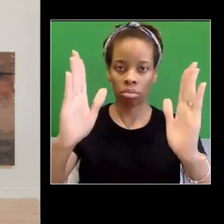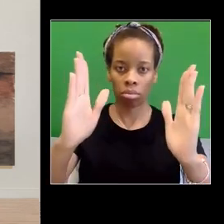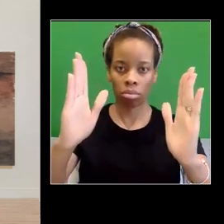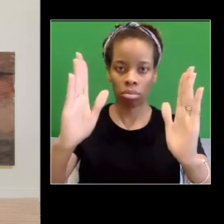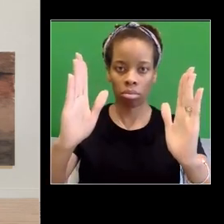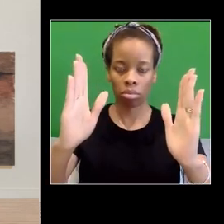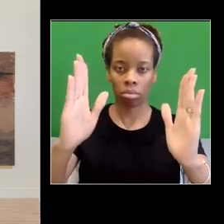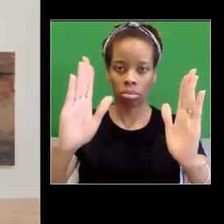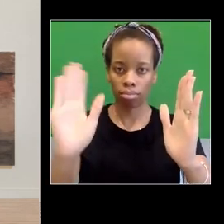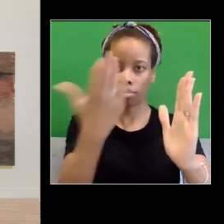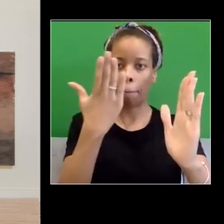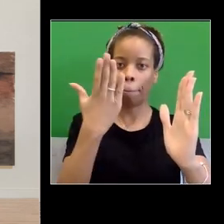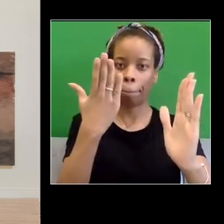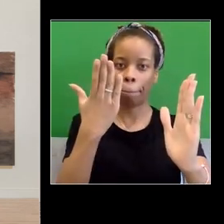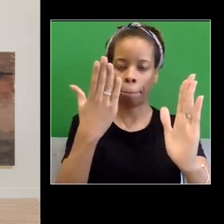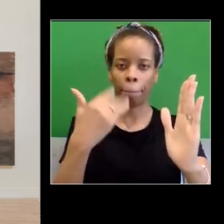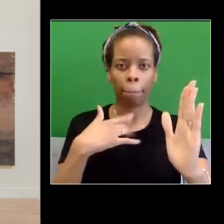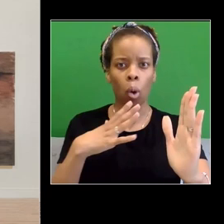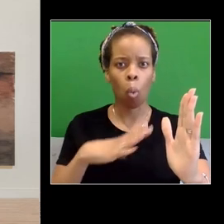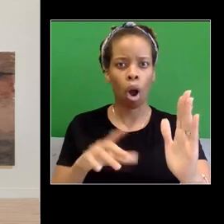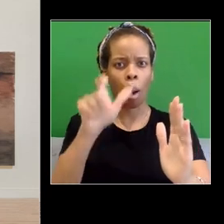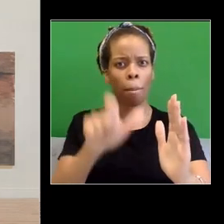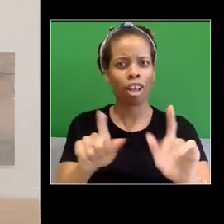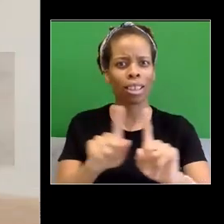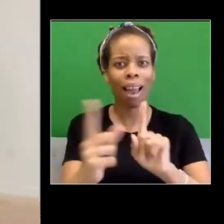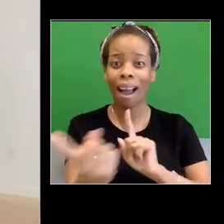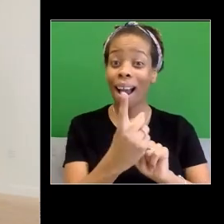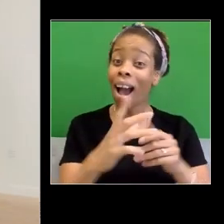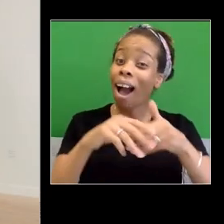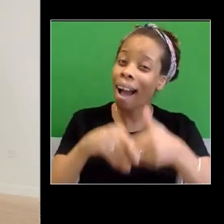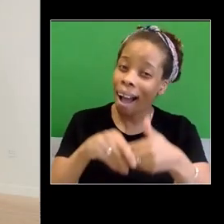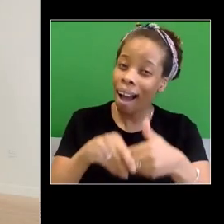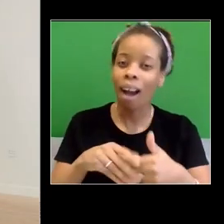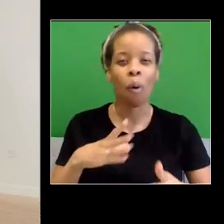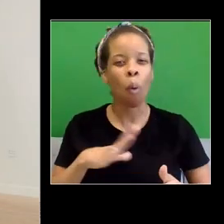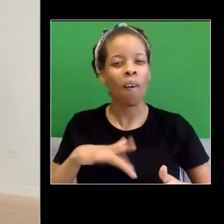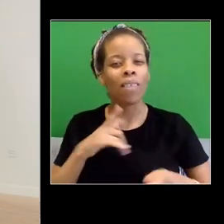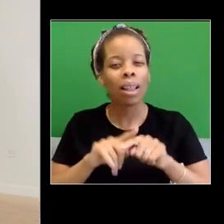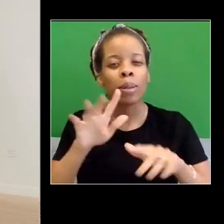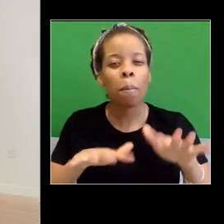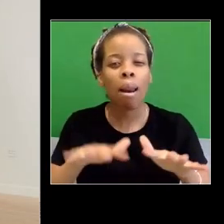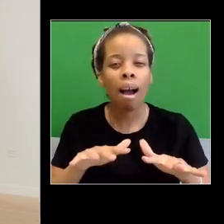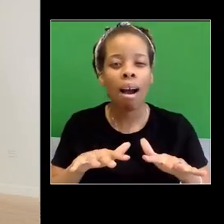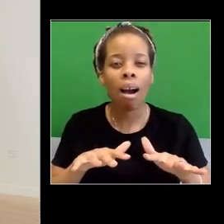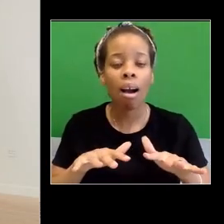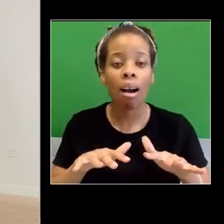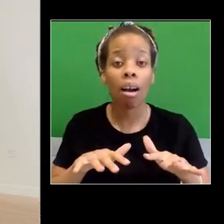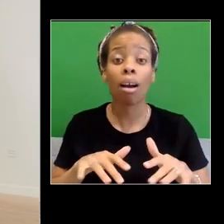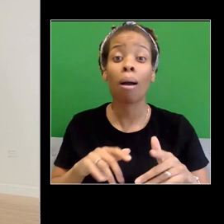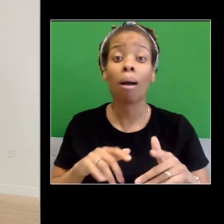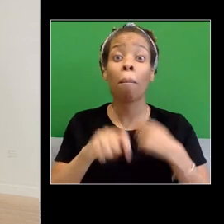you to be greeted. I wanted someone there to greet you as you come. And that narrowed down the possibilities for that